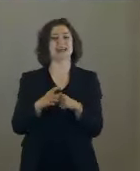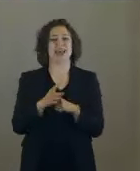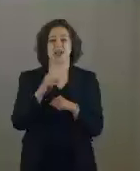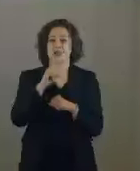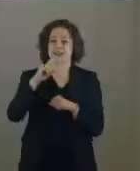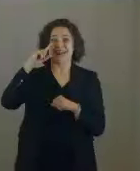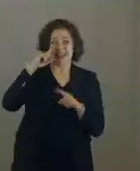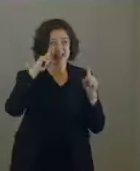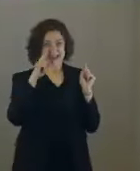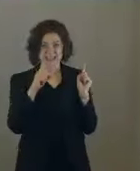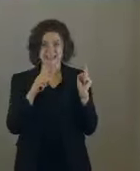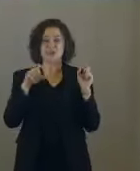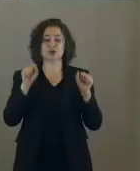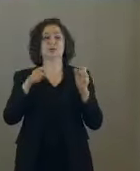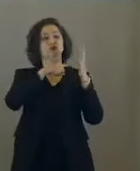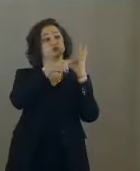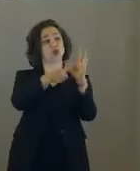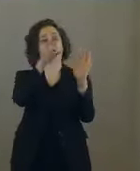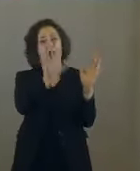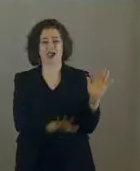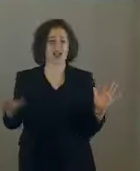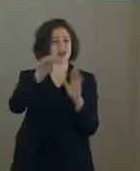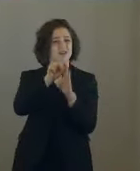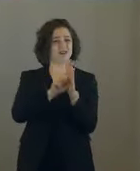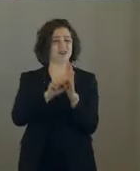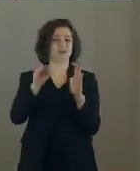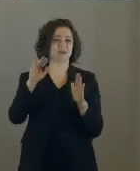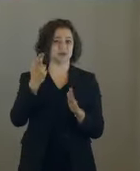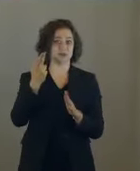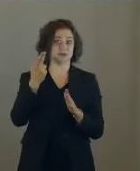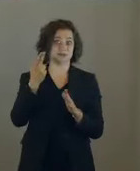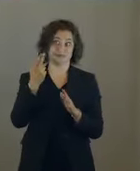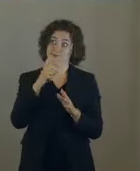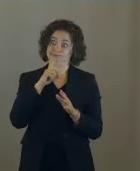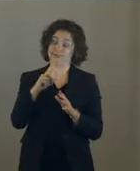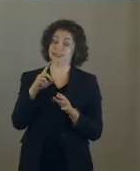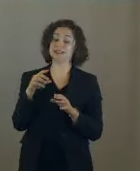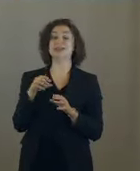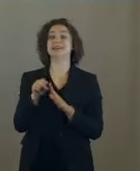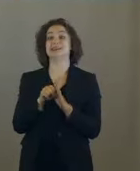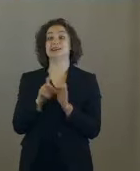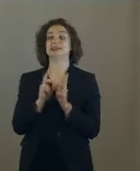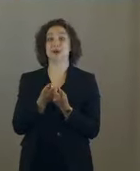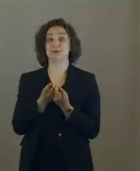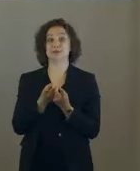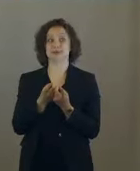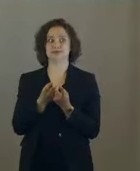be shown across the state and certainly within state departments, and they would